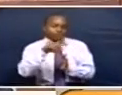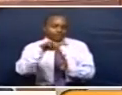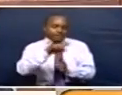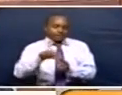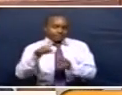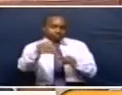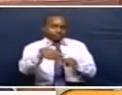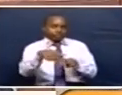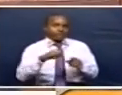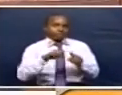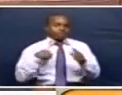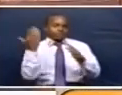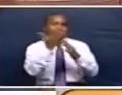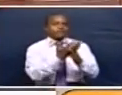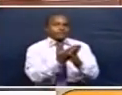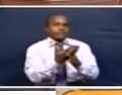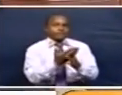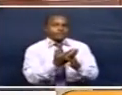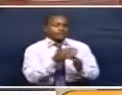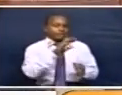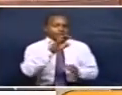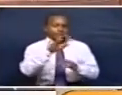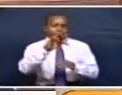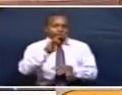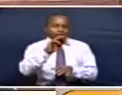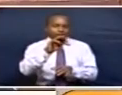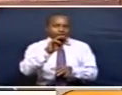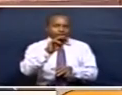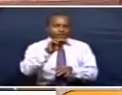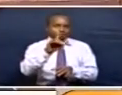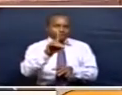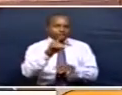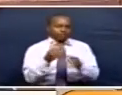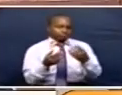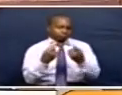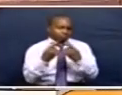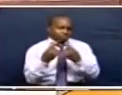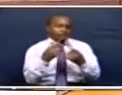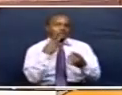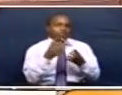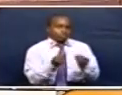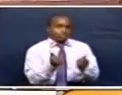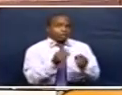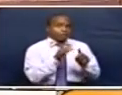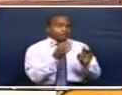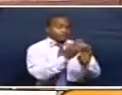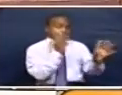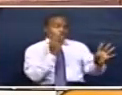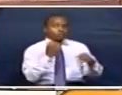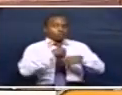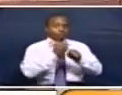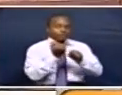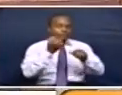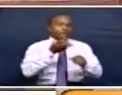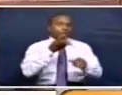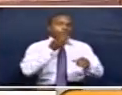But I intervened. I went and saw the MD for EPZ, and we said we need to take care of this. But in Mololongo, we have dug about 3 boreholes, which